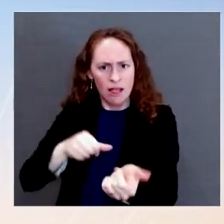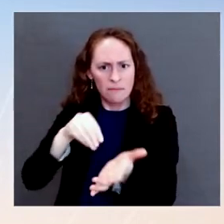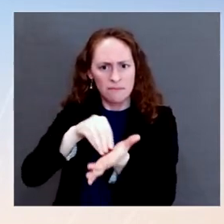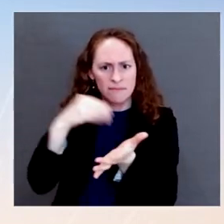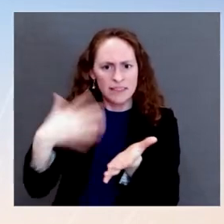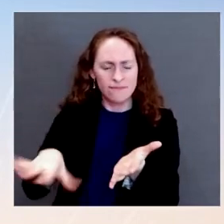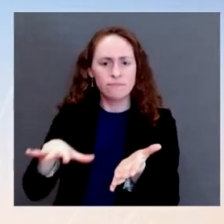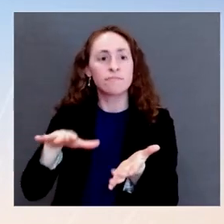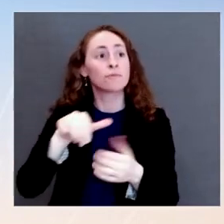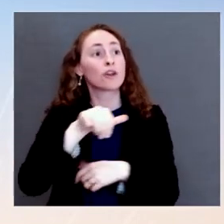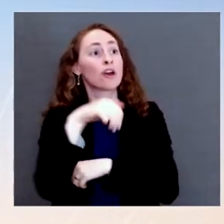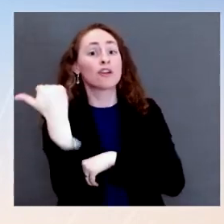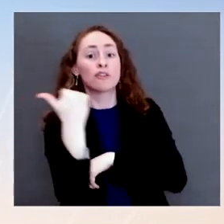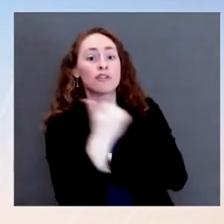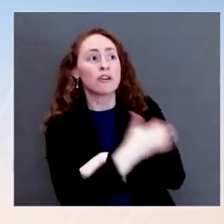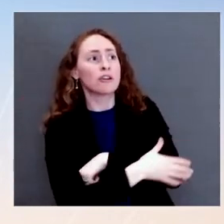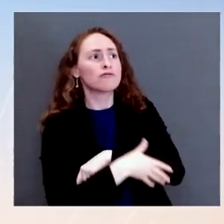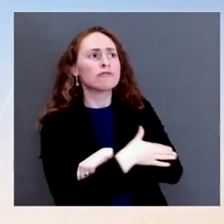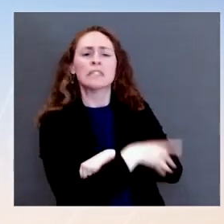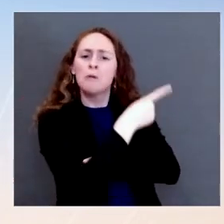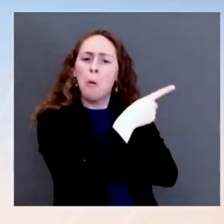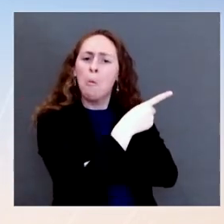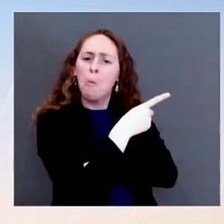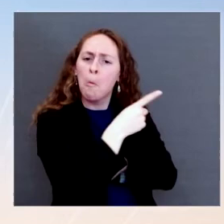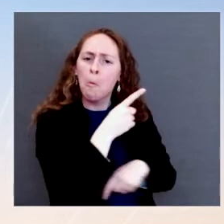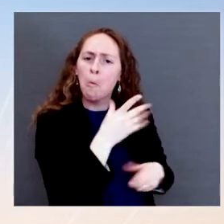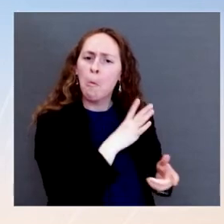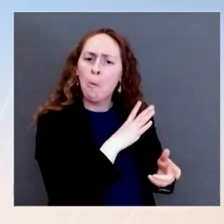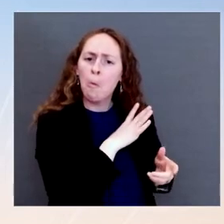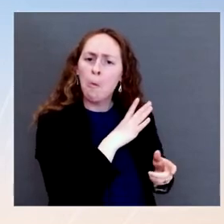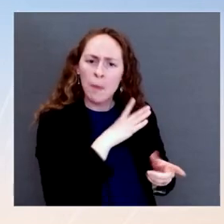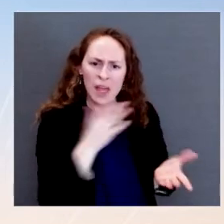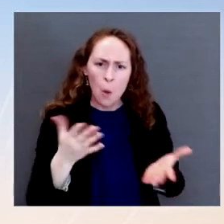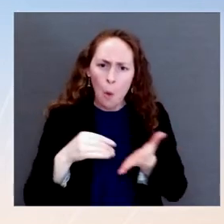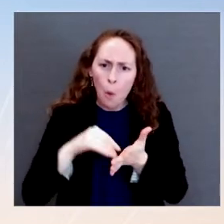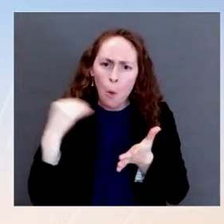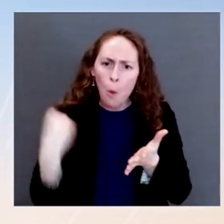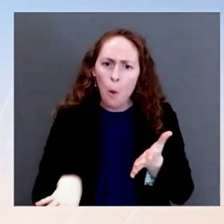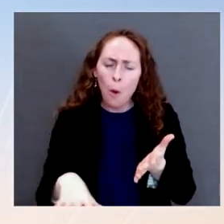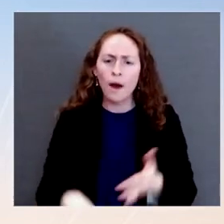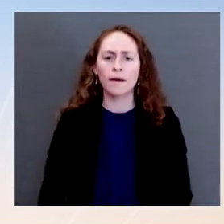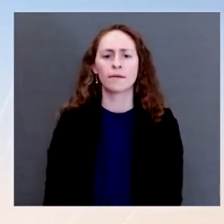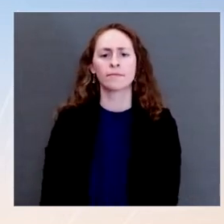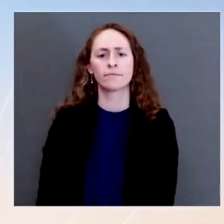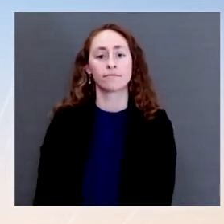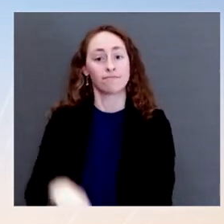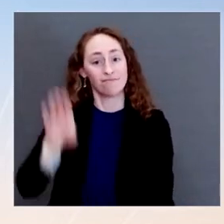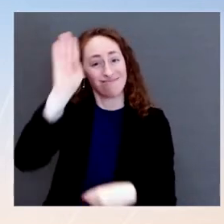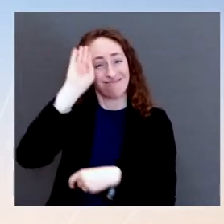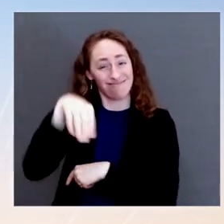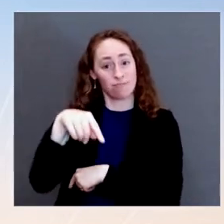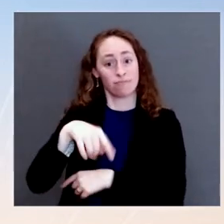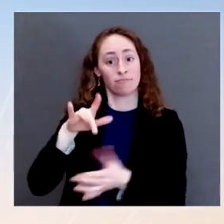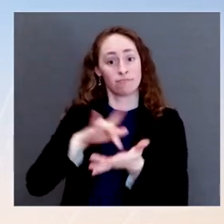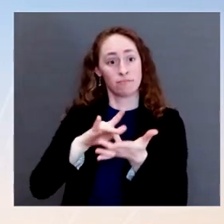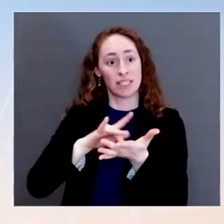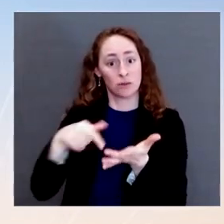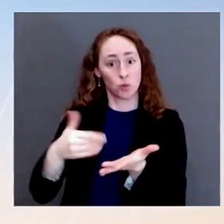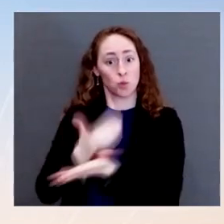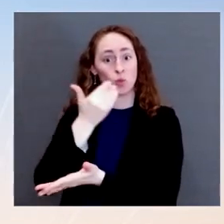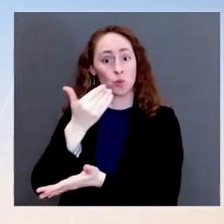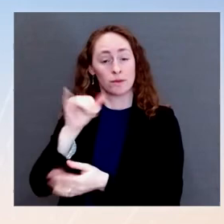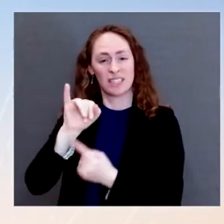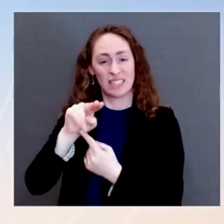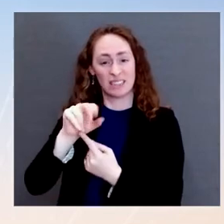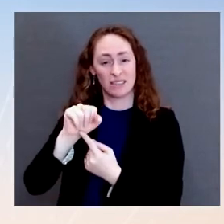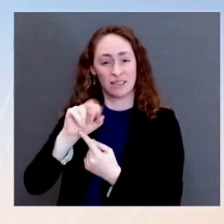many medicines that were invented long ago and cost very little to make, such as insulin, which was invented a century ago and costs only a few dollars